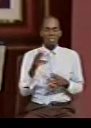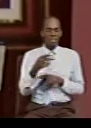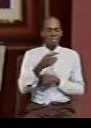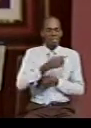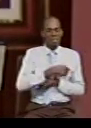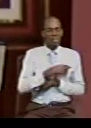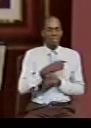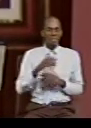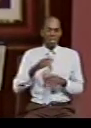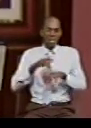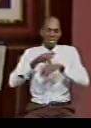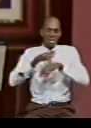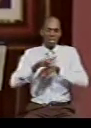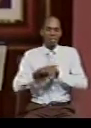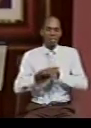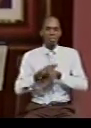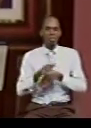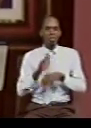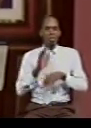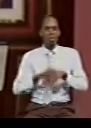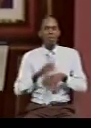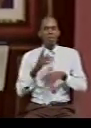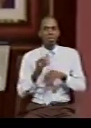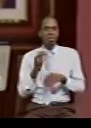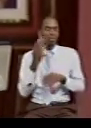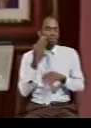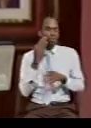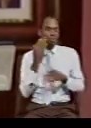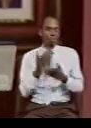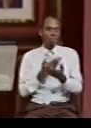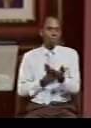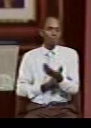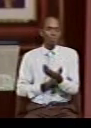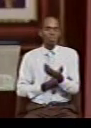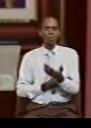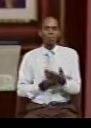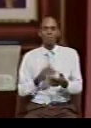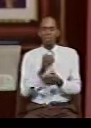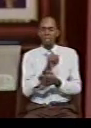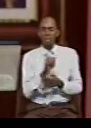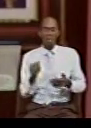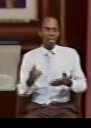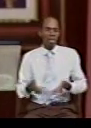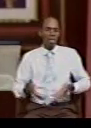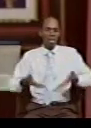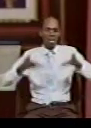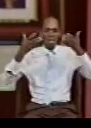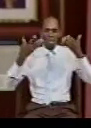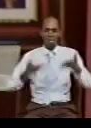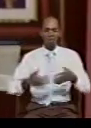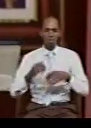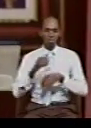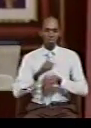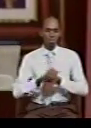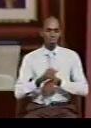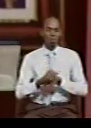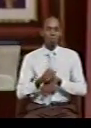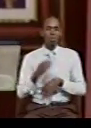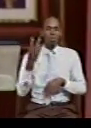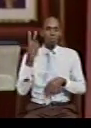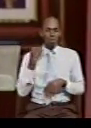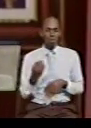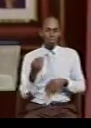earlier. On the resurrection morning, a heavy stone was on the grave, on the